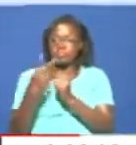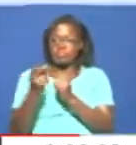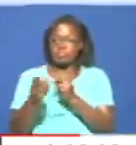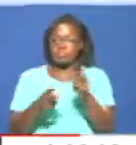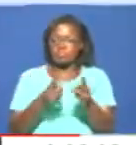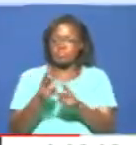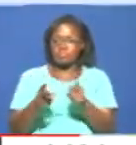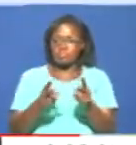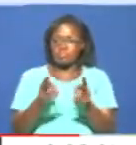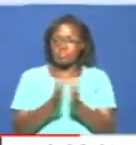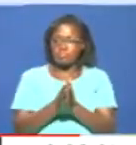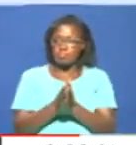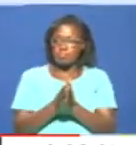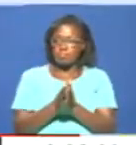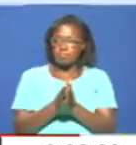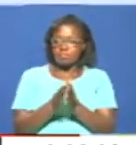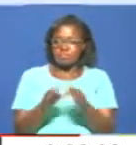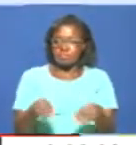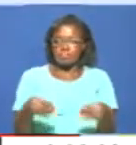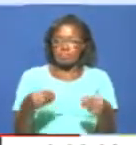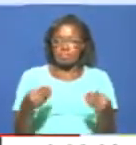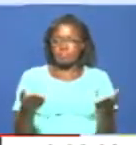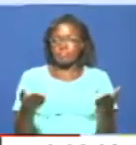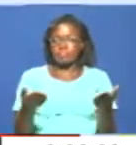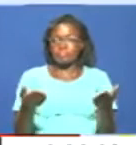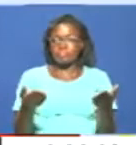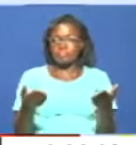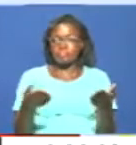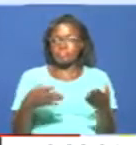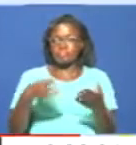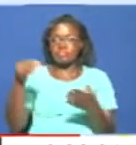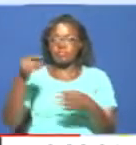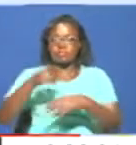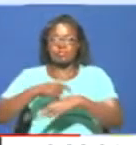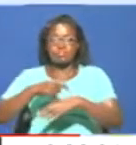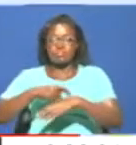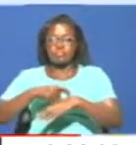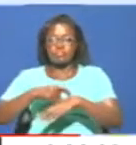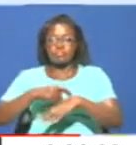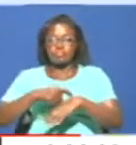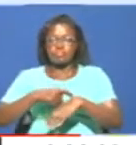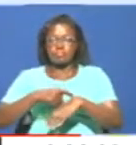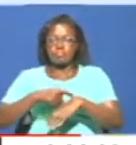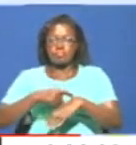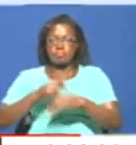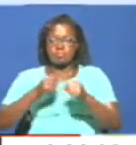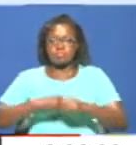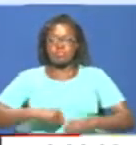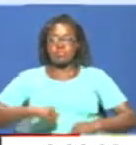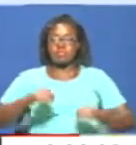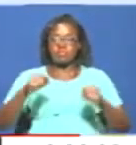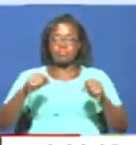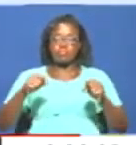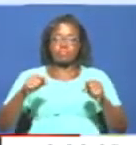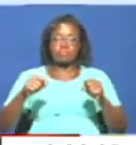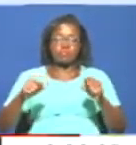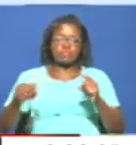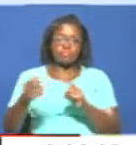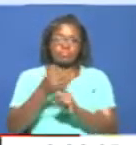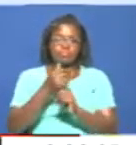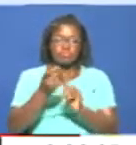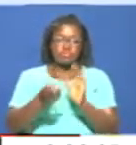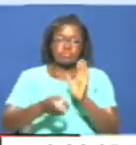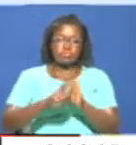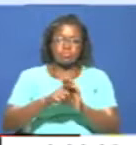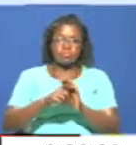January 2022. This gives the off-season time to be able to attain the required